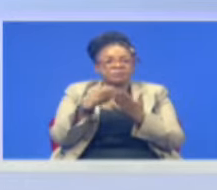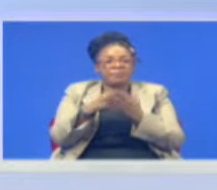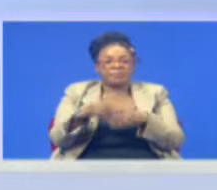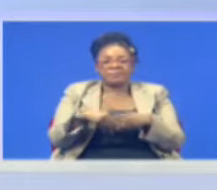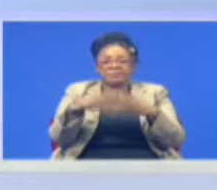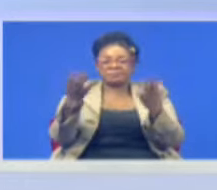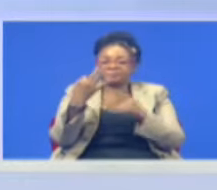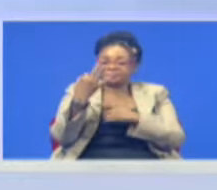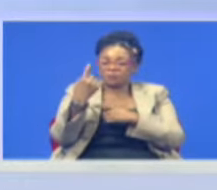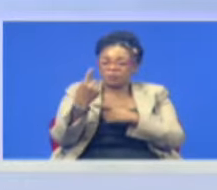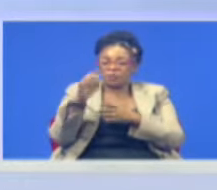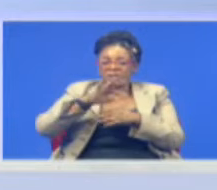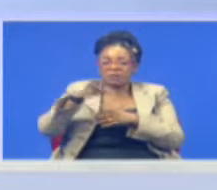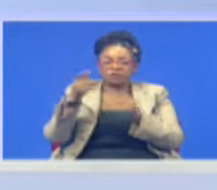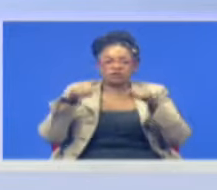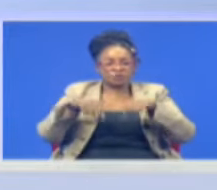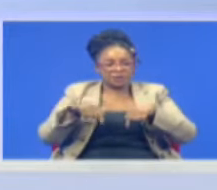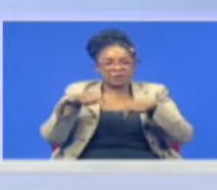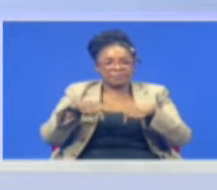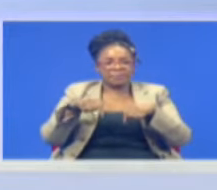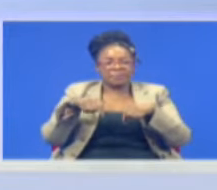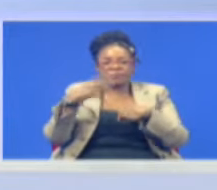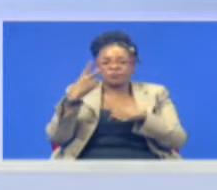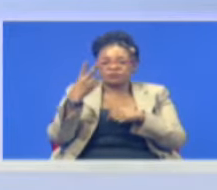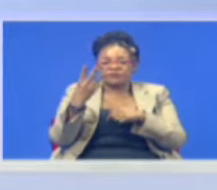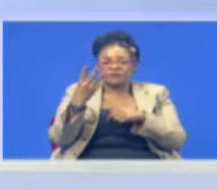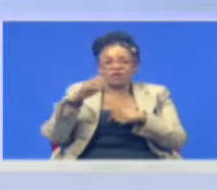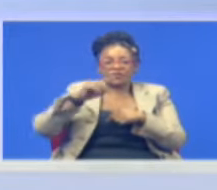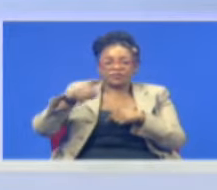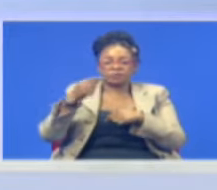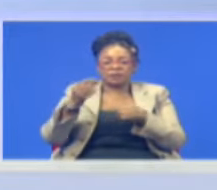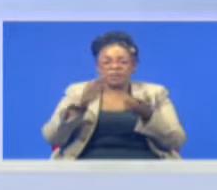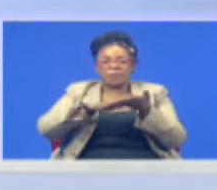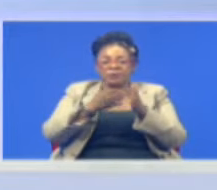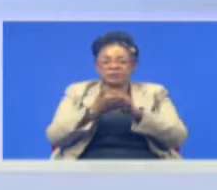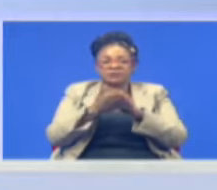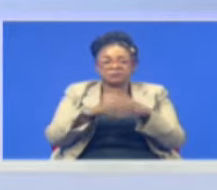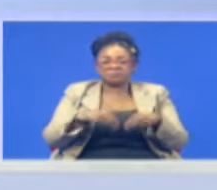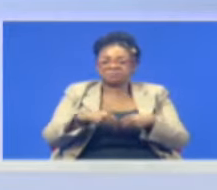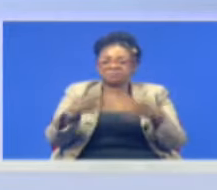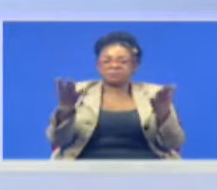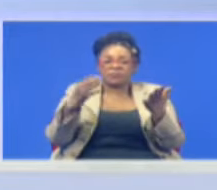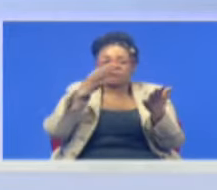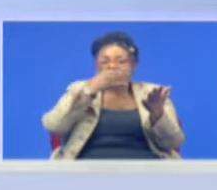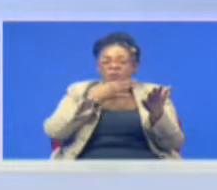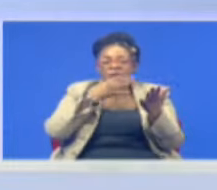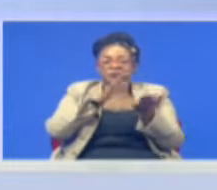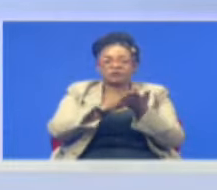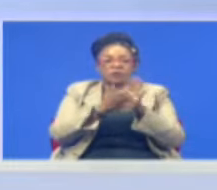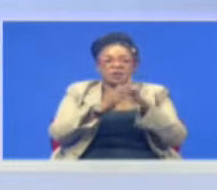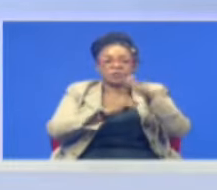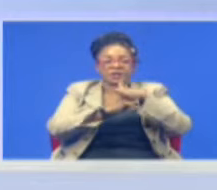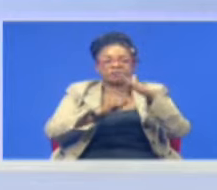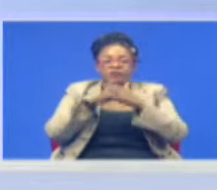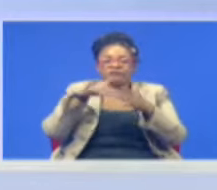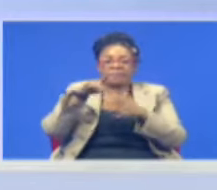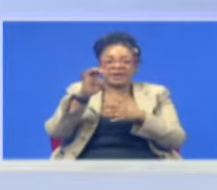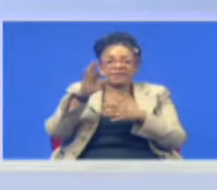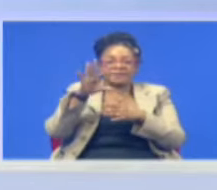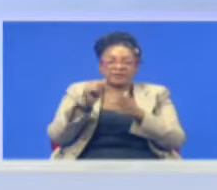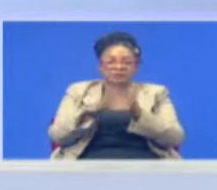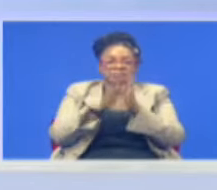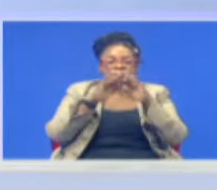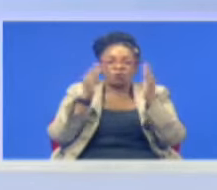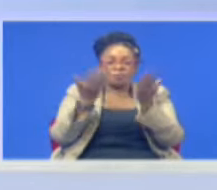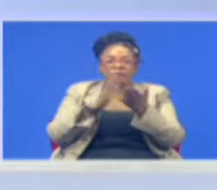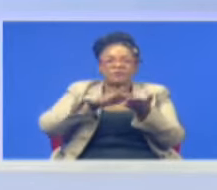31 counties today. While 24,000 boxes released are from old stock from a donation of PEPFAR and Global Fund,